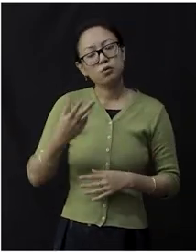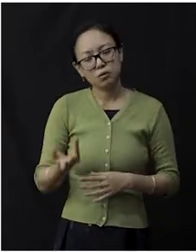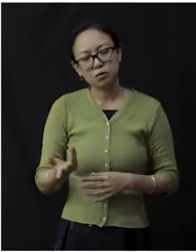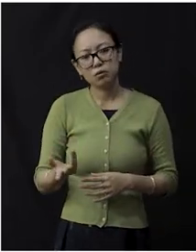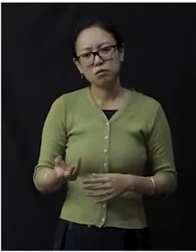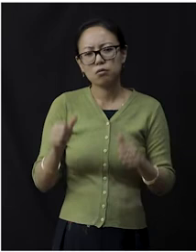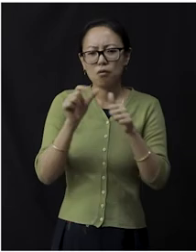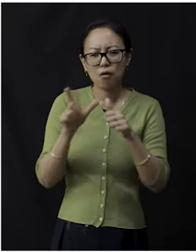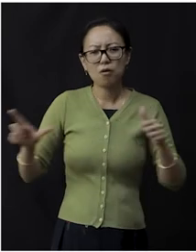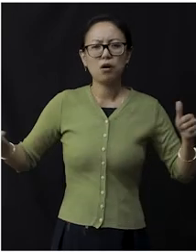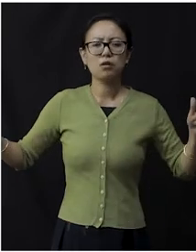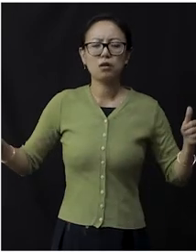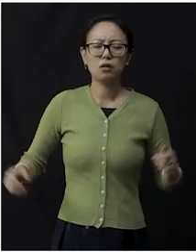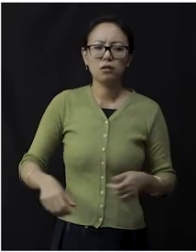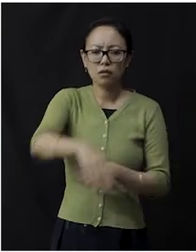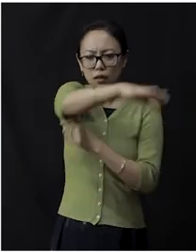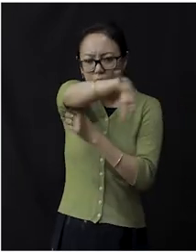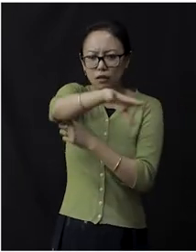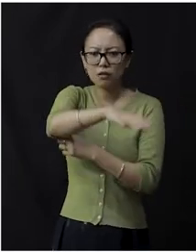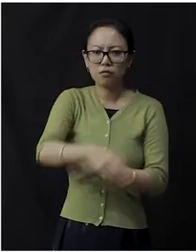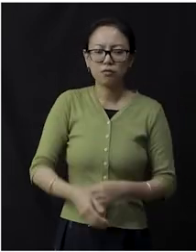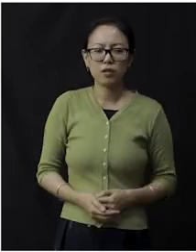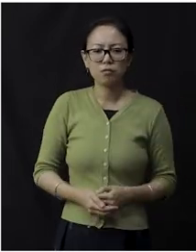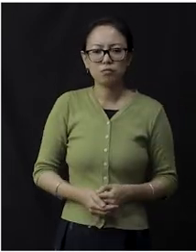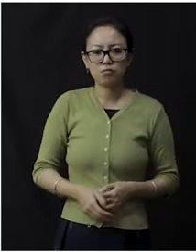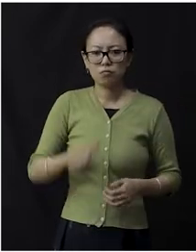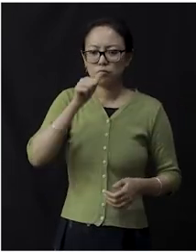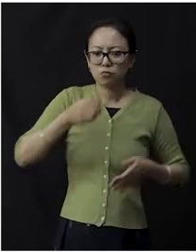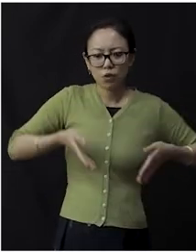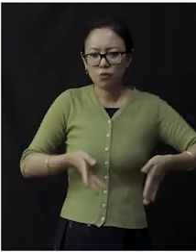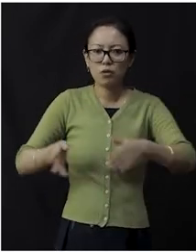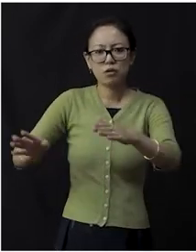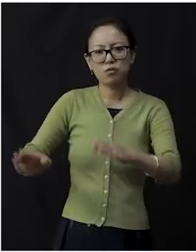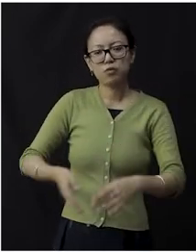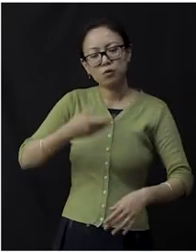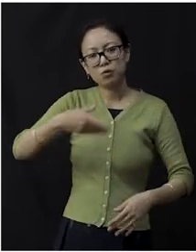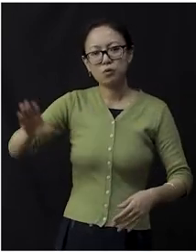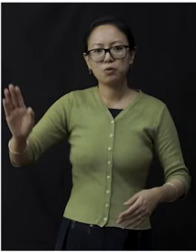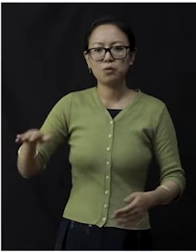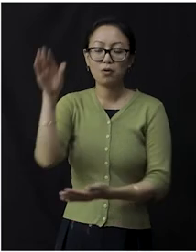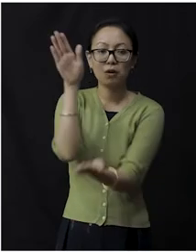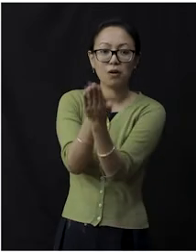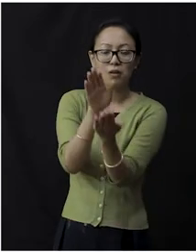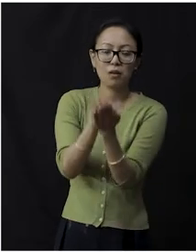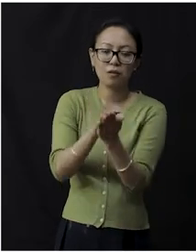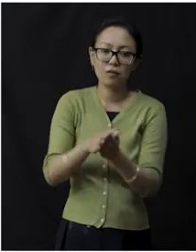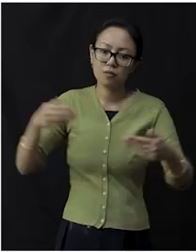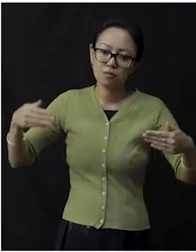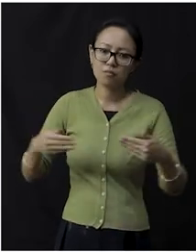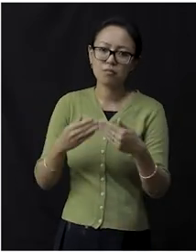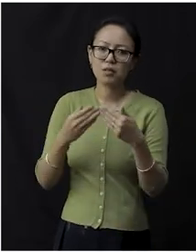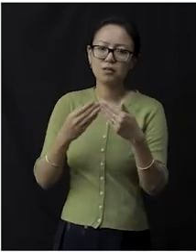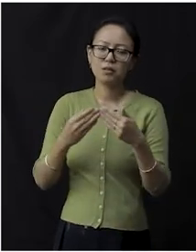gone because they love the trunk so much and they all want to be just like the baby